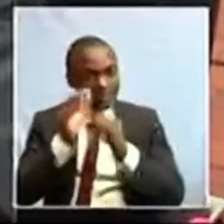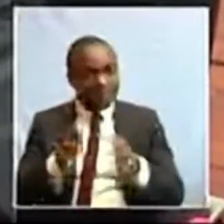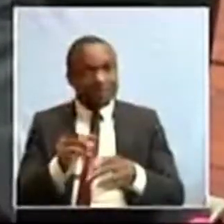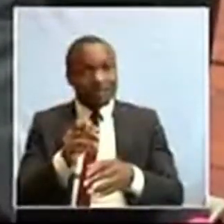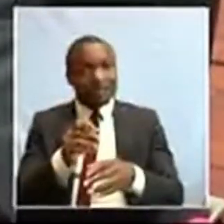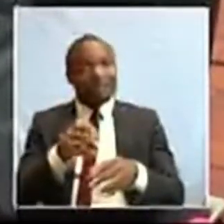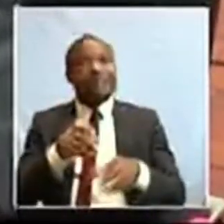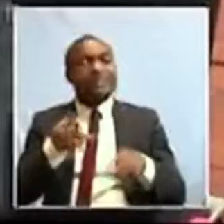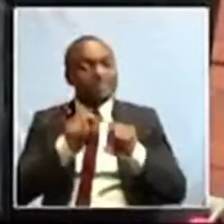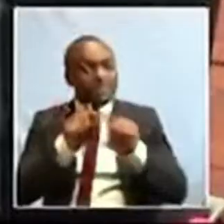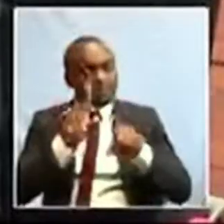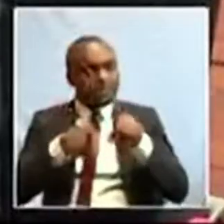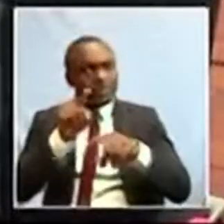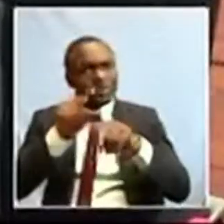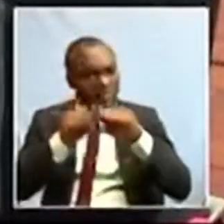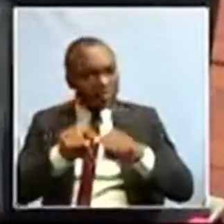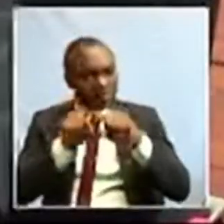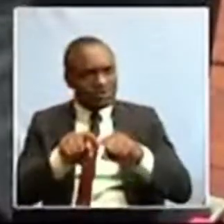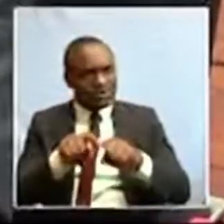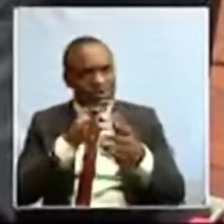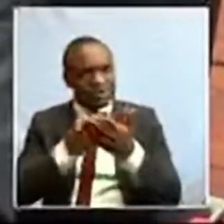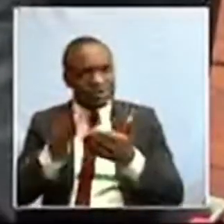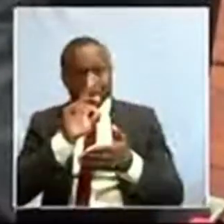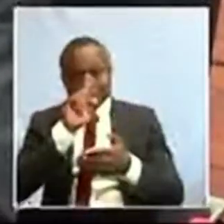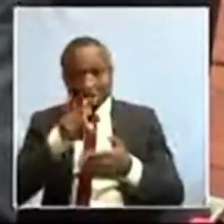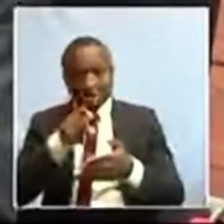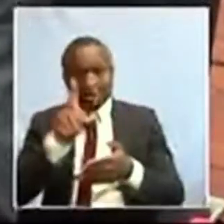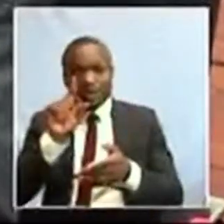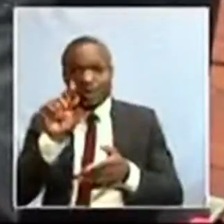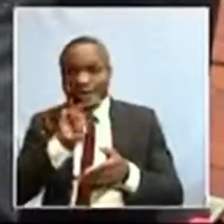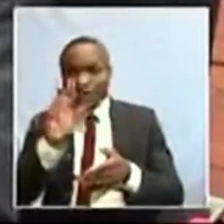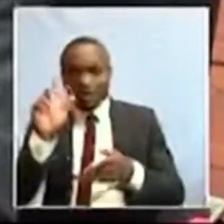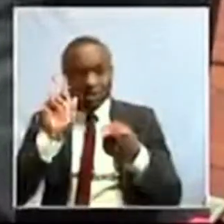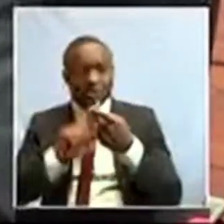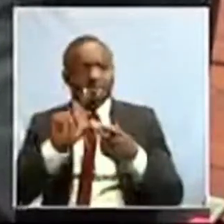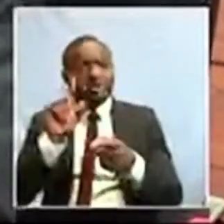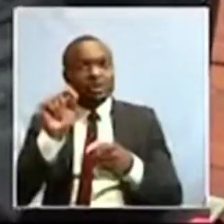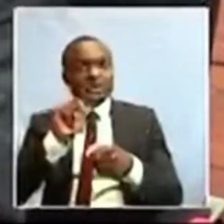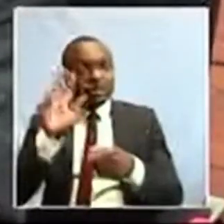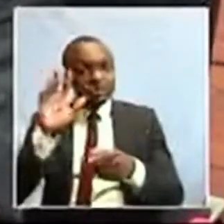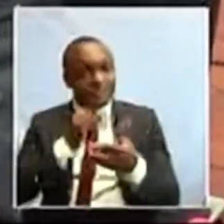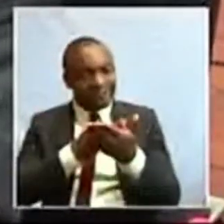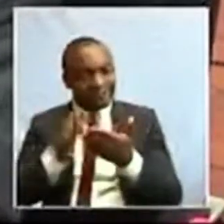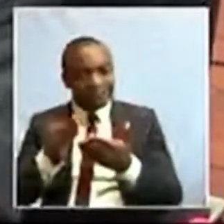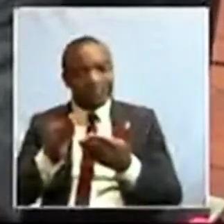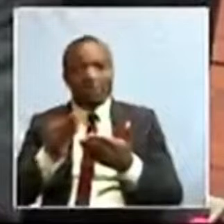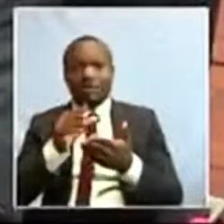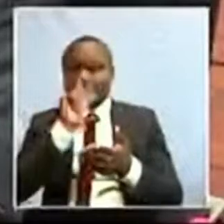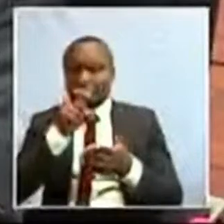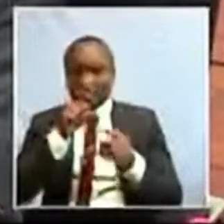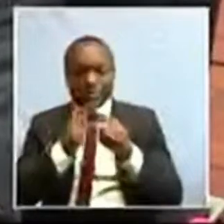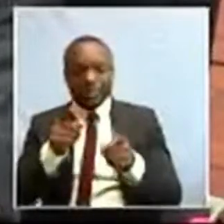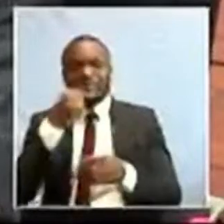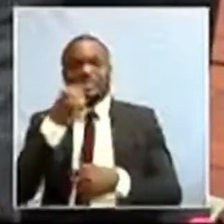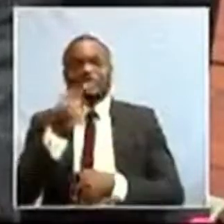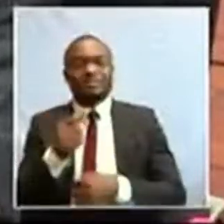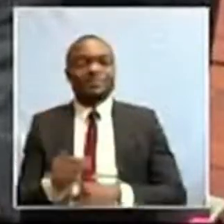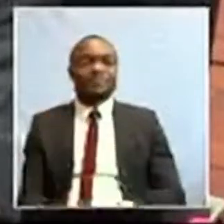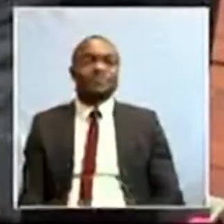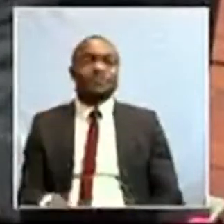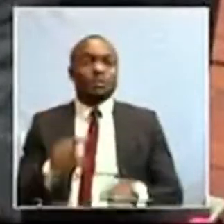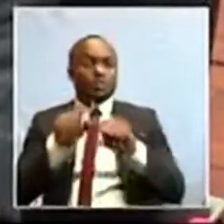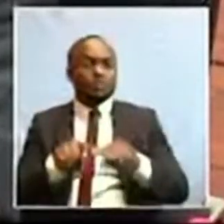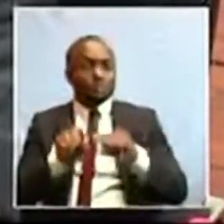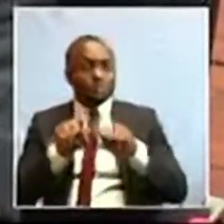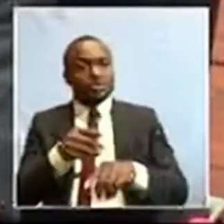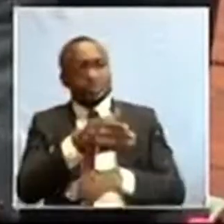depend on, you have failed to insure them. From 2023 up to 2025, you have failed to insure them. But you are claiming to say you depend